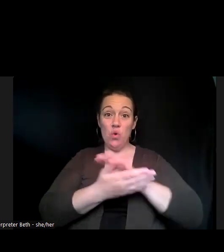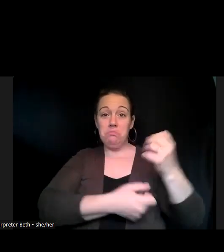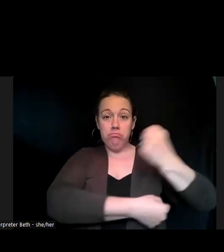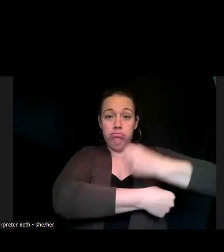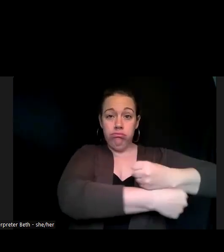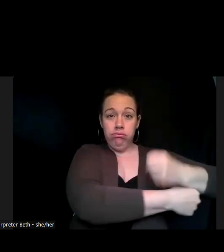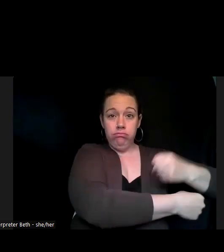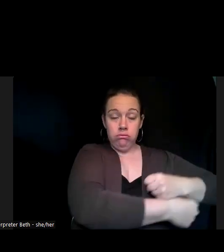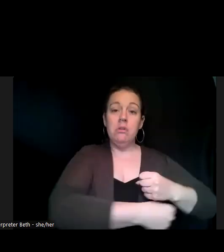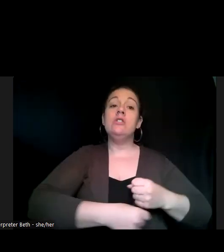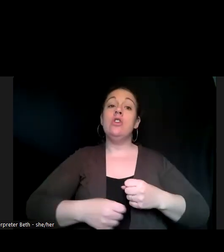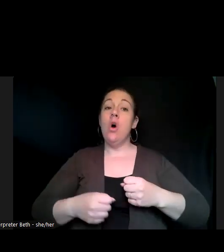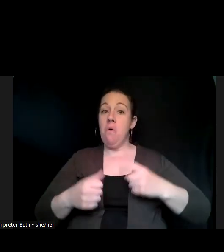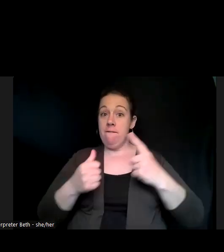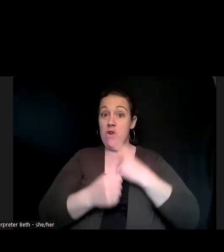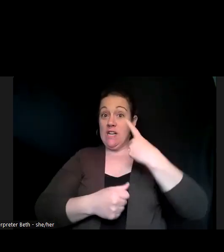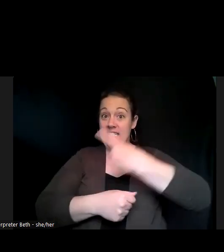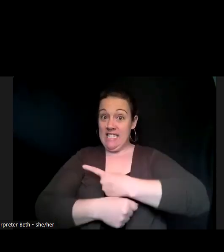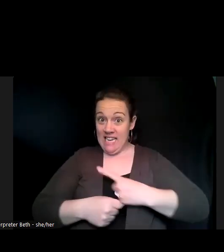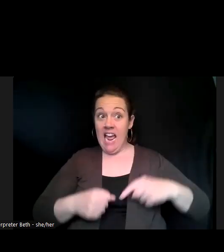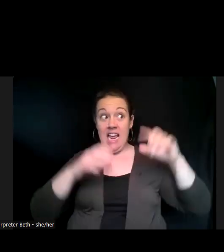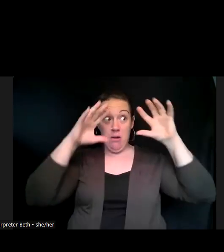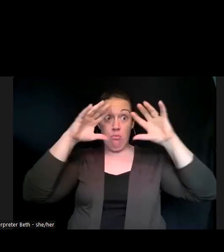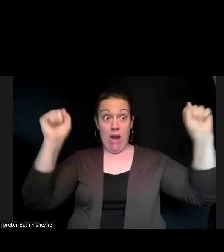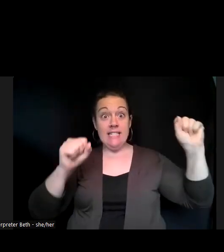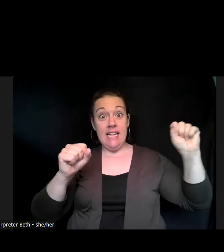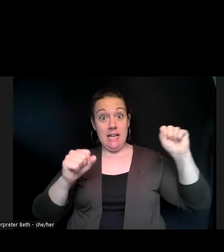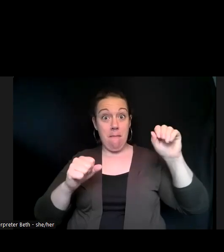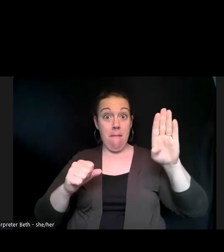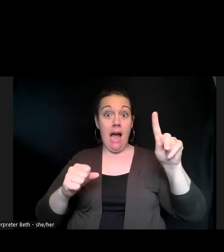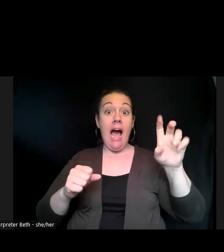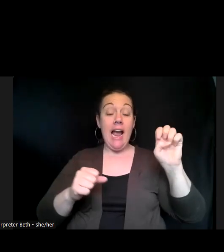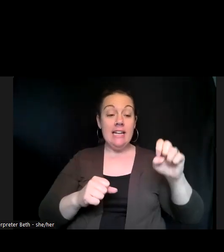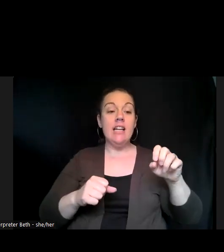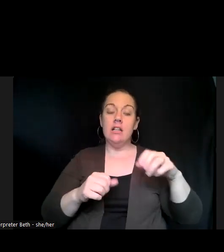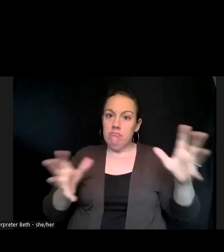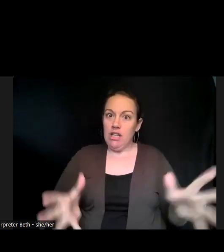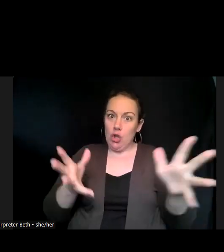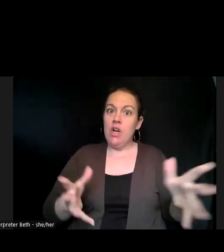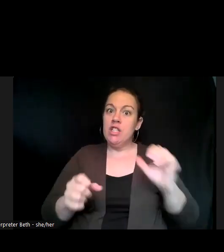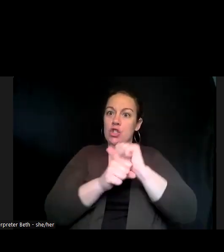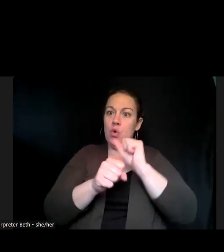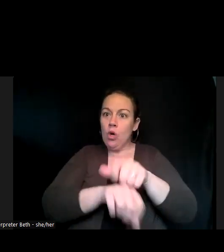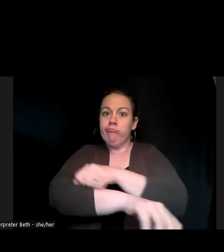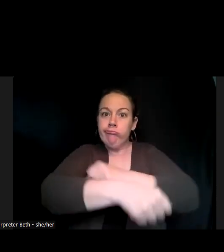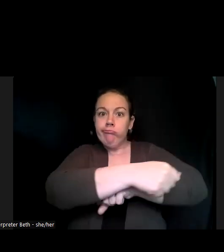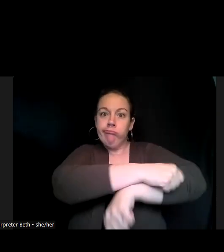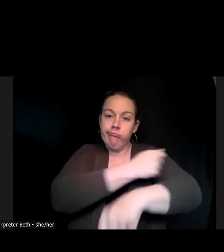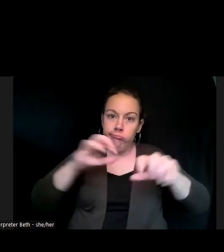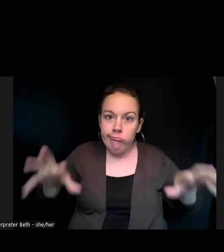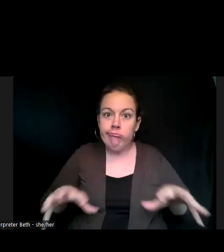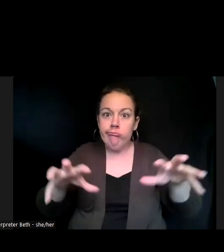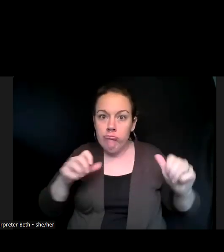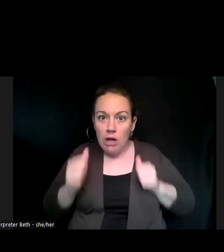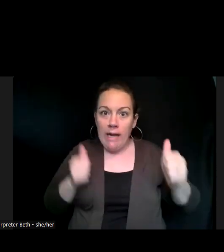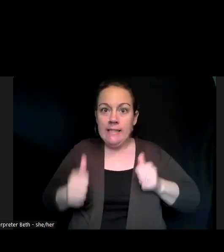one, the president directed us to work aggressively and urgently to foster a strong educational recovery. In the first days of the administration,